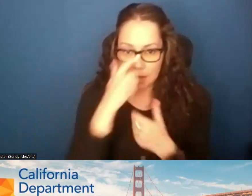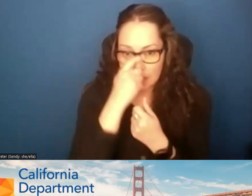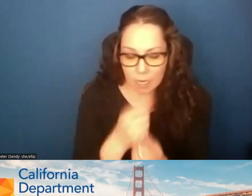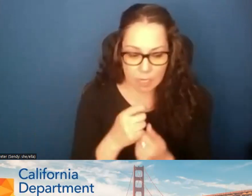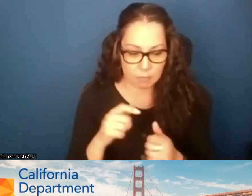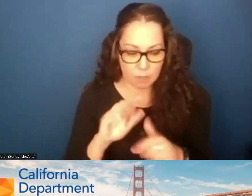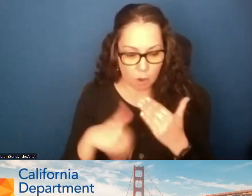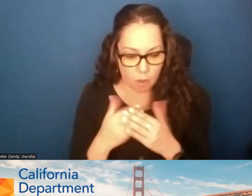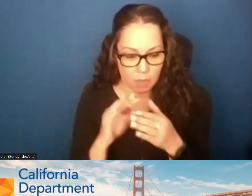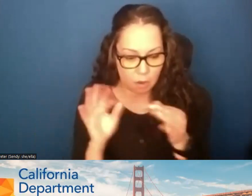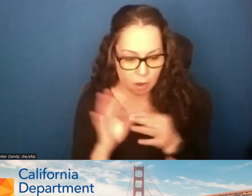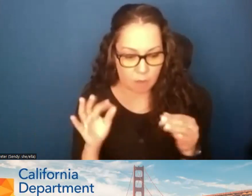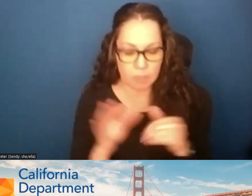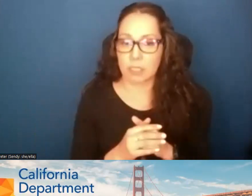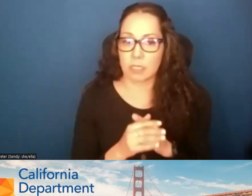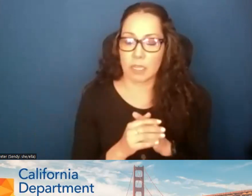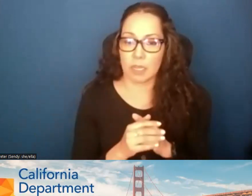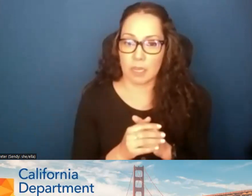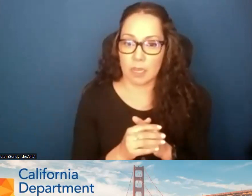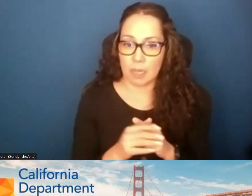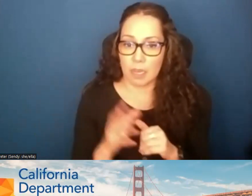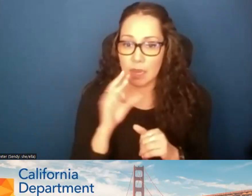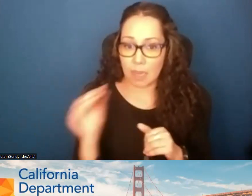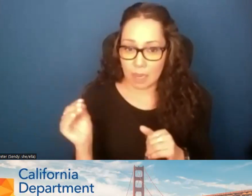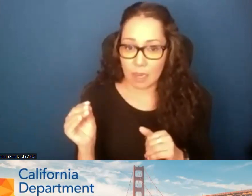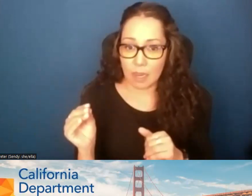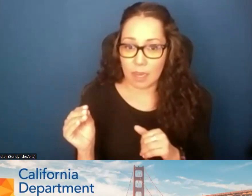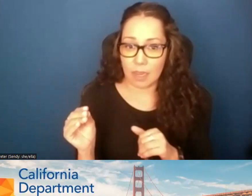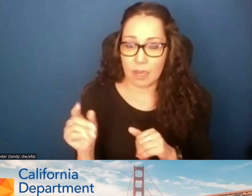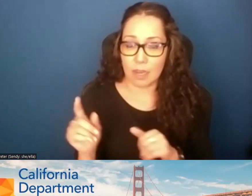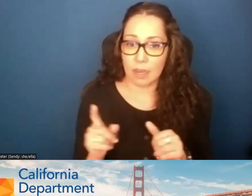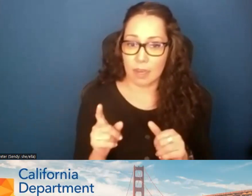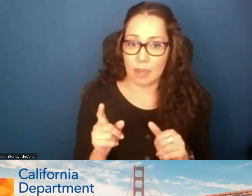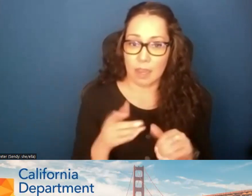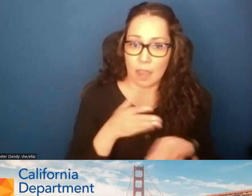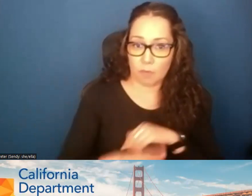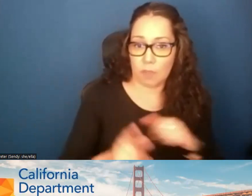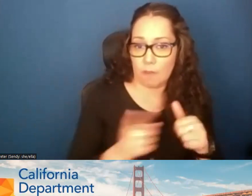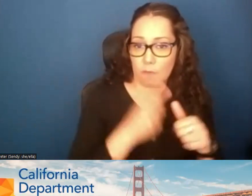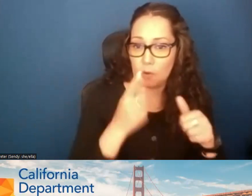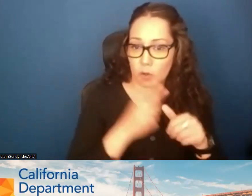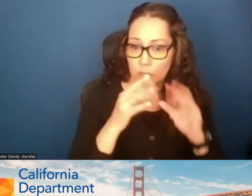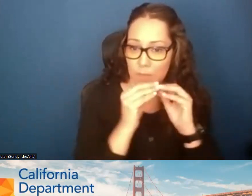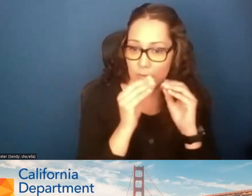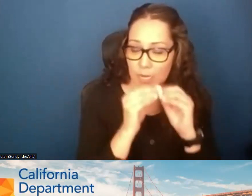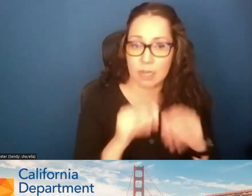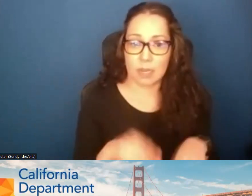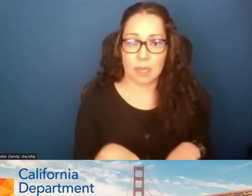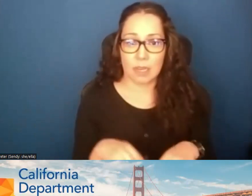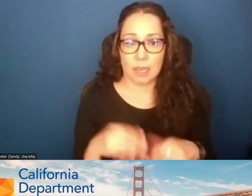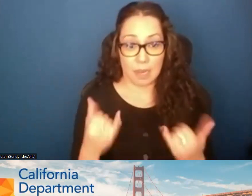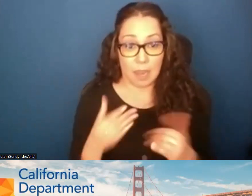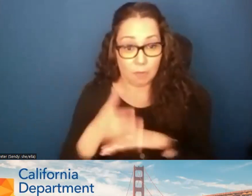research items that you sent to us after the first kickoff meeting. And in particular for this meeting,